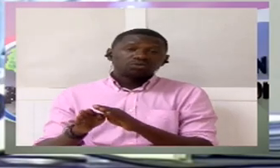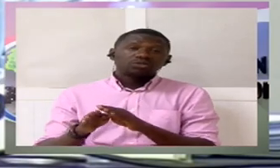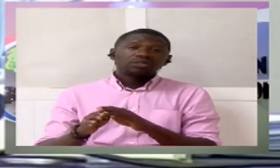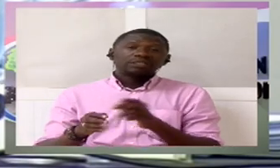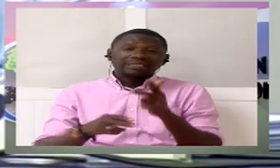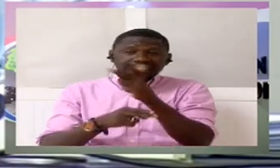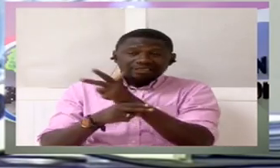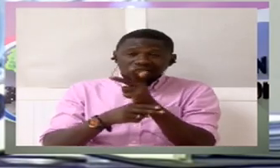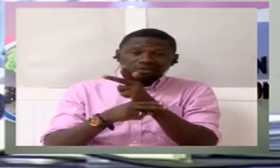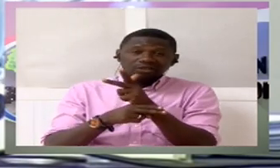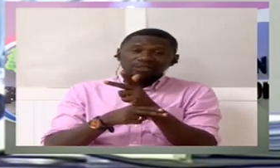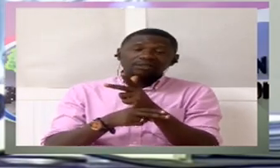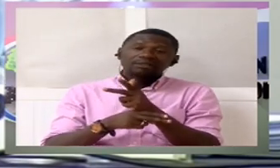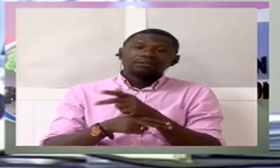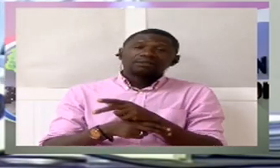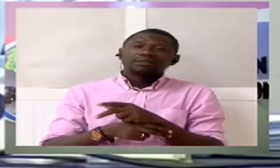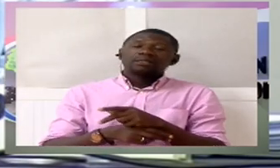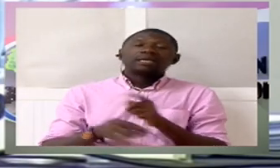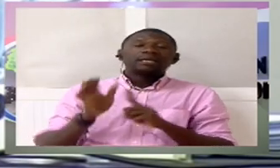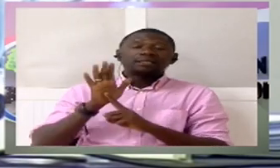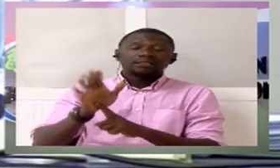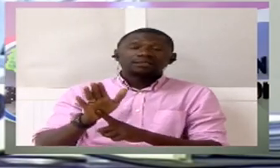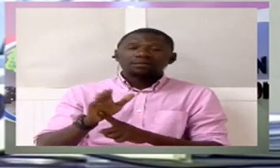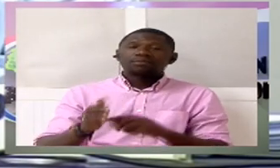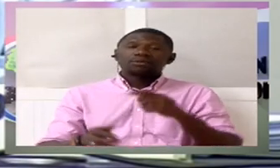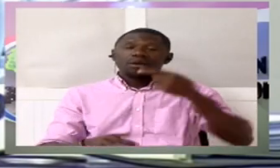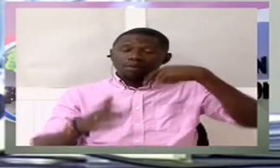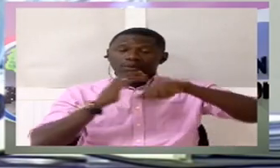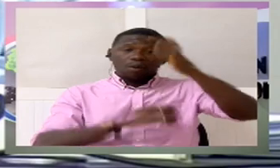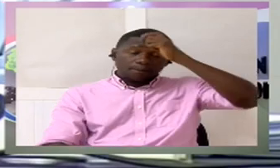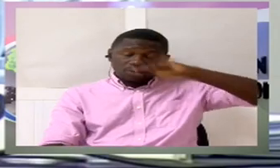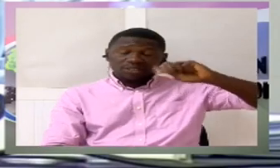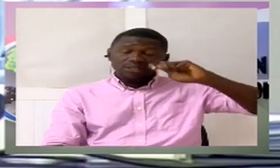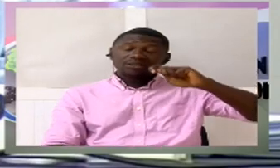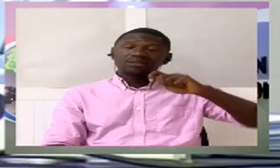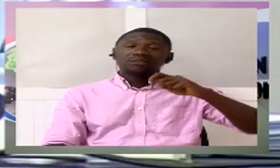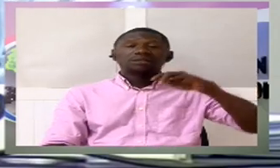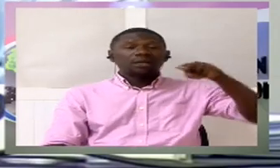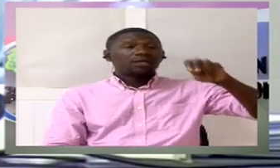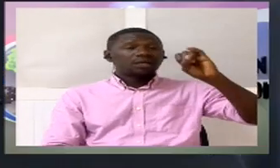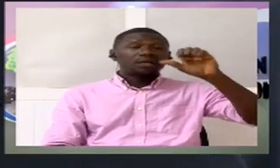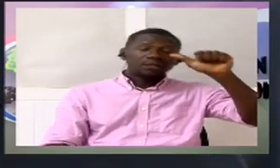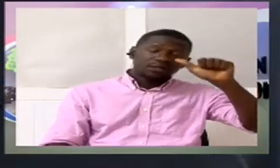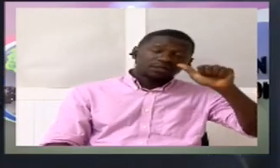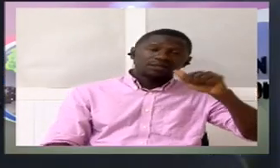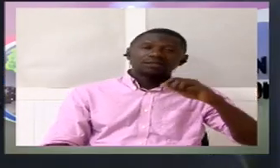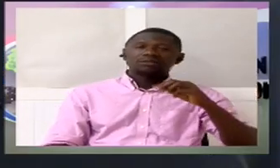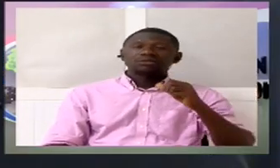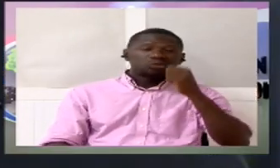outfits in this country like police, like NIA, like drug squad and all that. Lano ketala